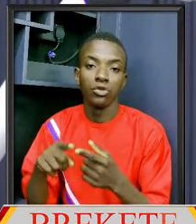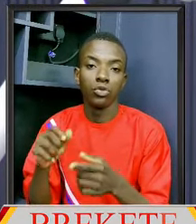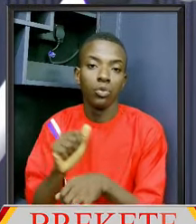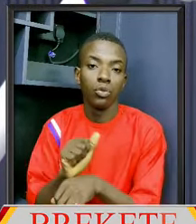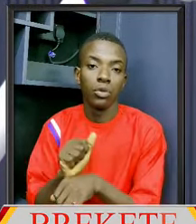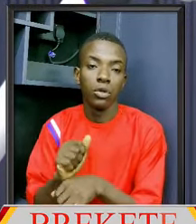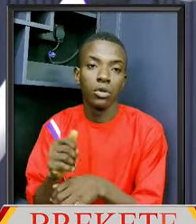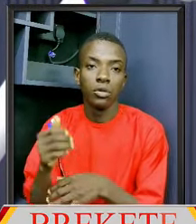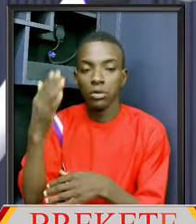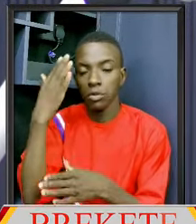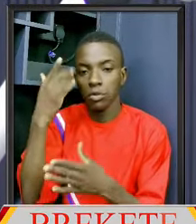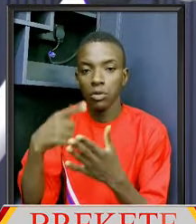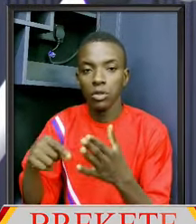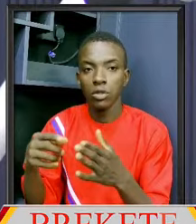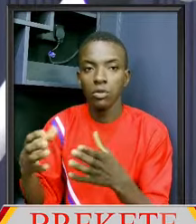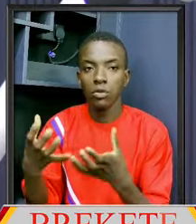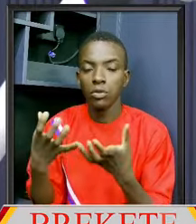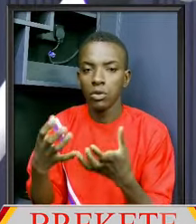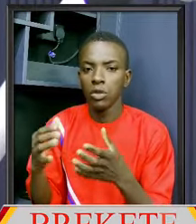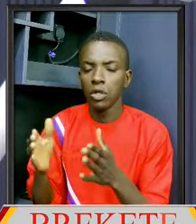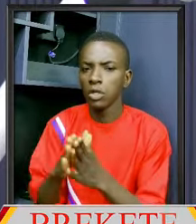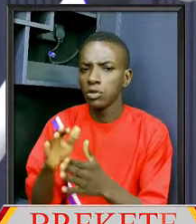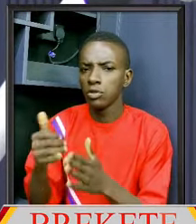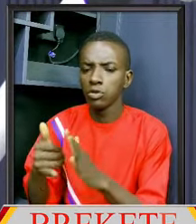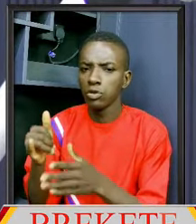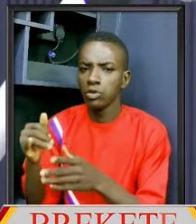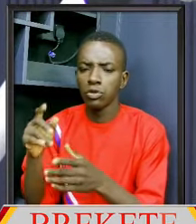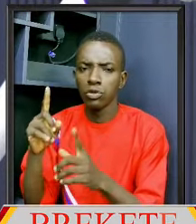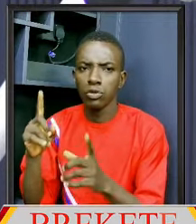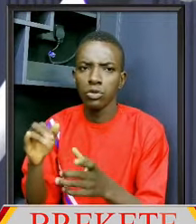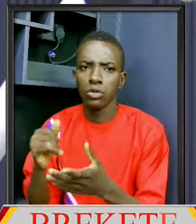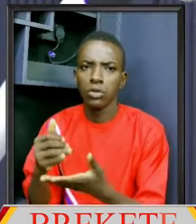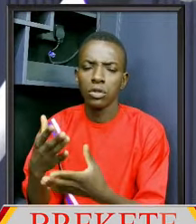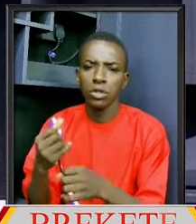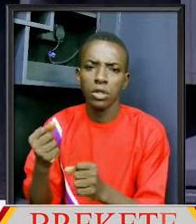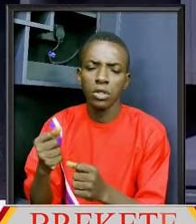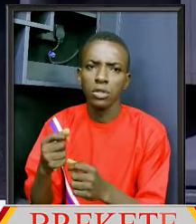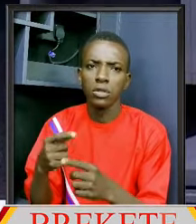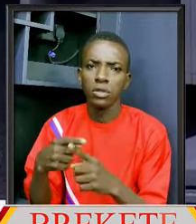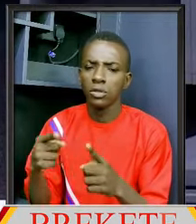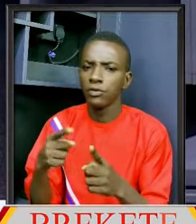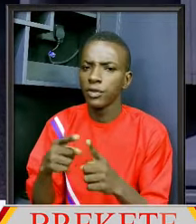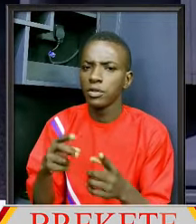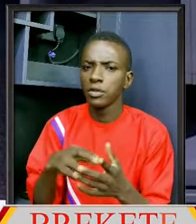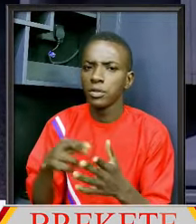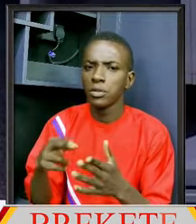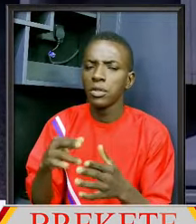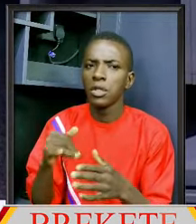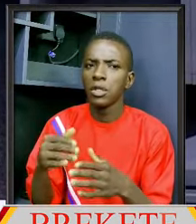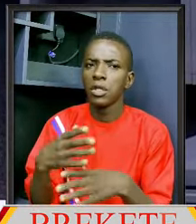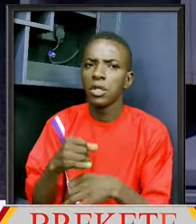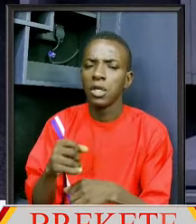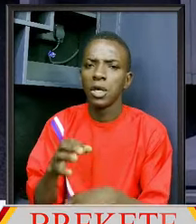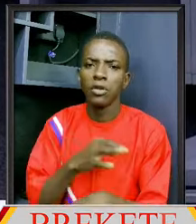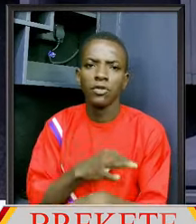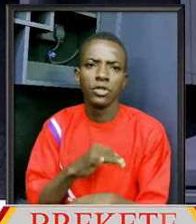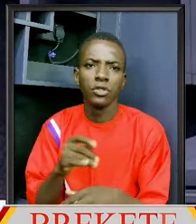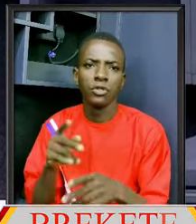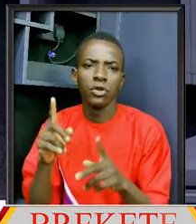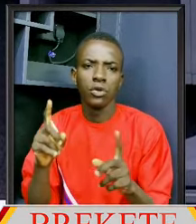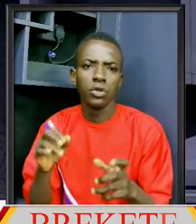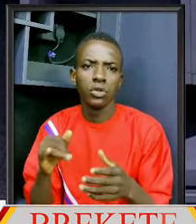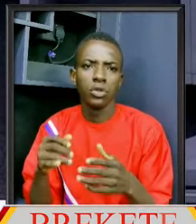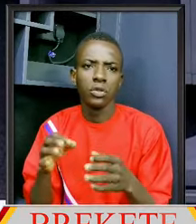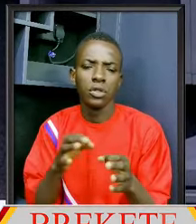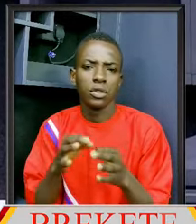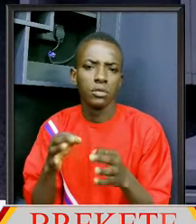work and they know what thing they want. When we ask those questions, they for even they defensive, but they can't even take advantage of the question.